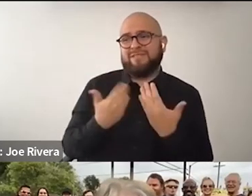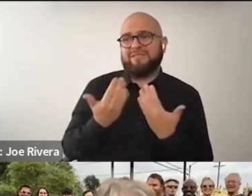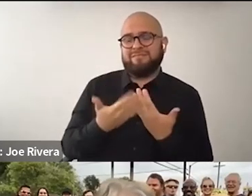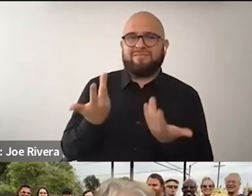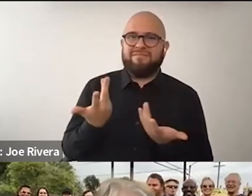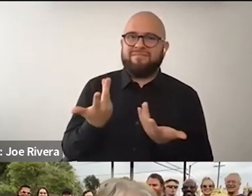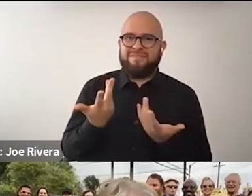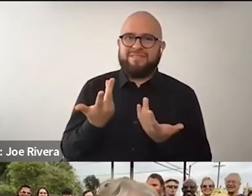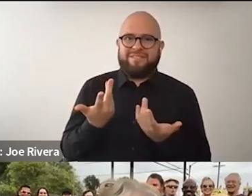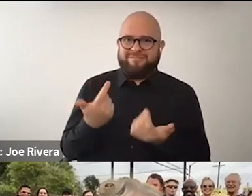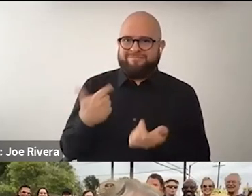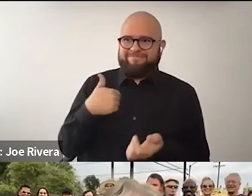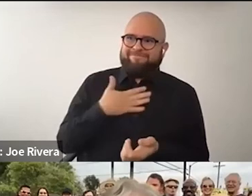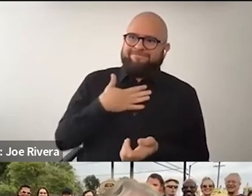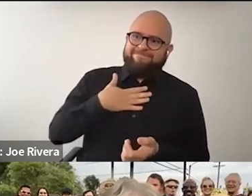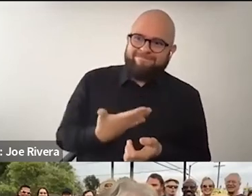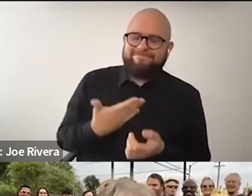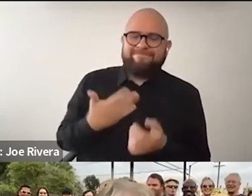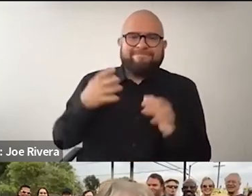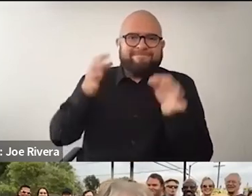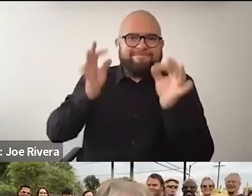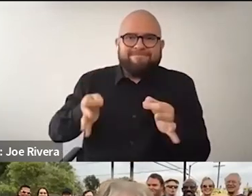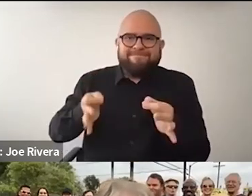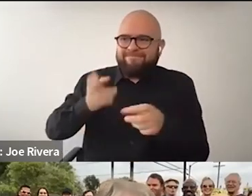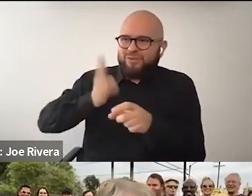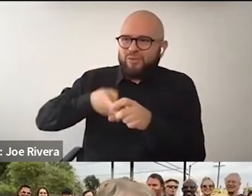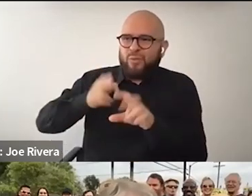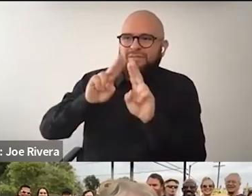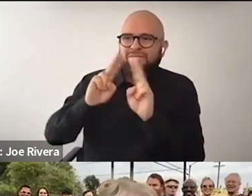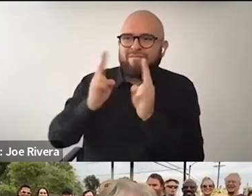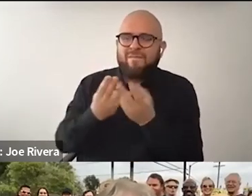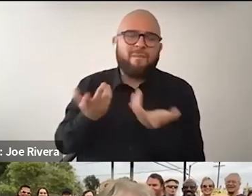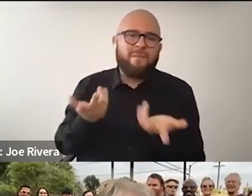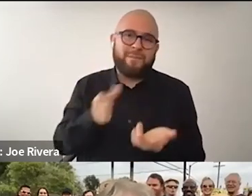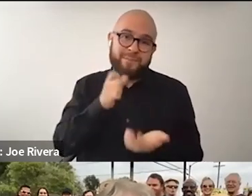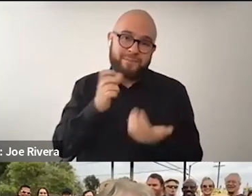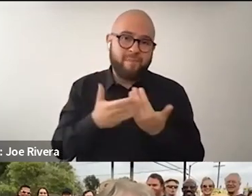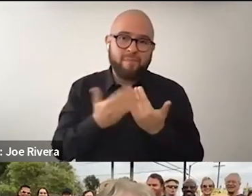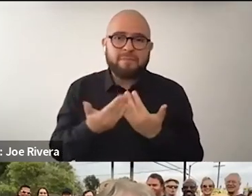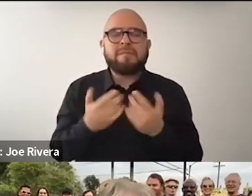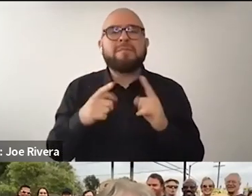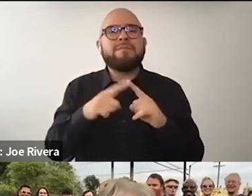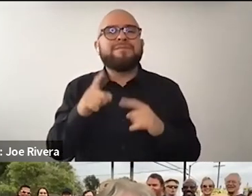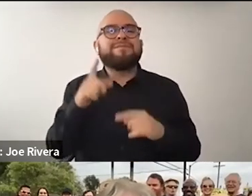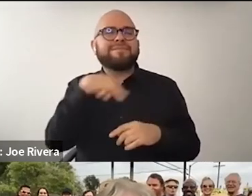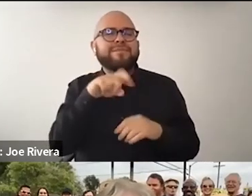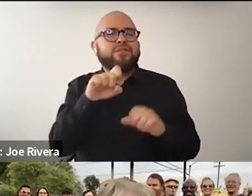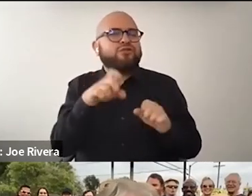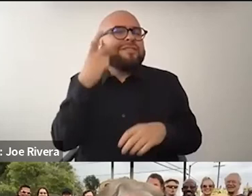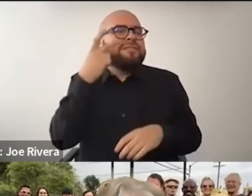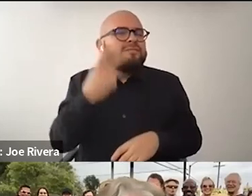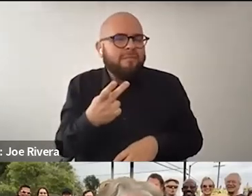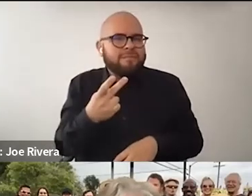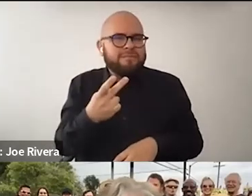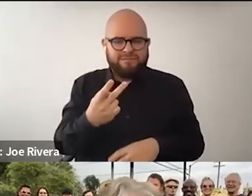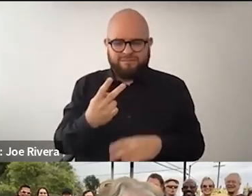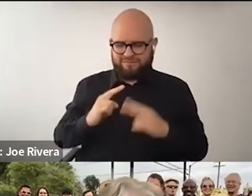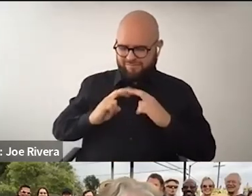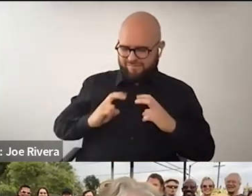But the fact that they could see that their own conditions will change dramatically.